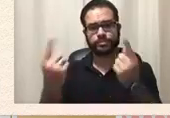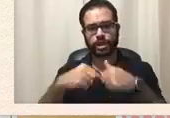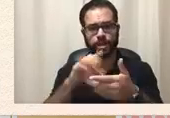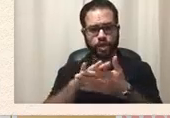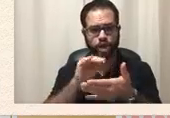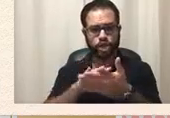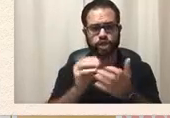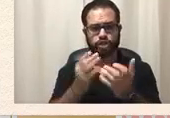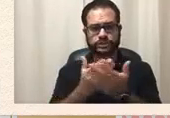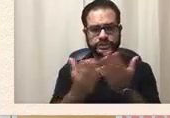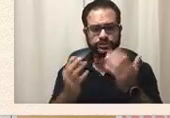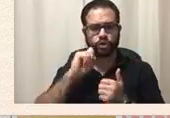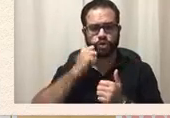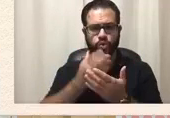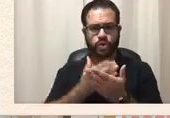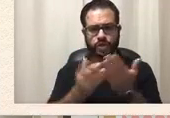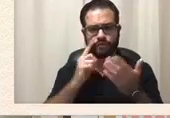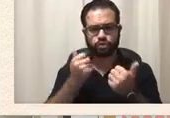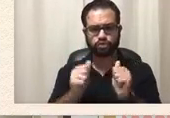young reader. So let's begin.